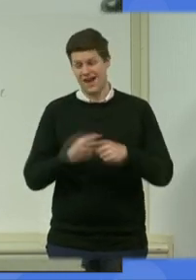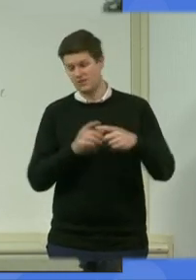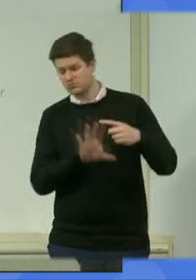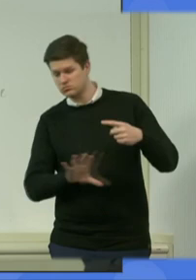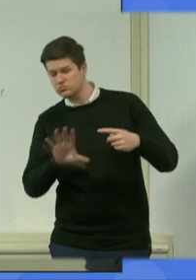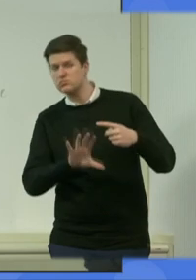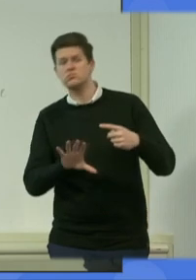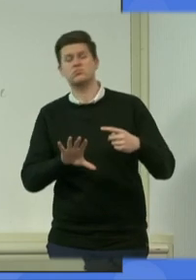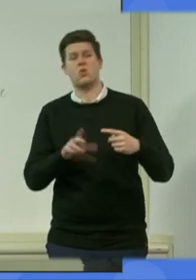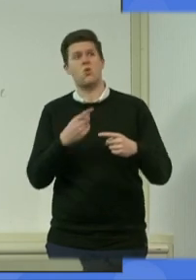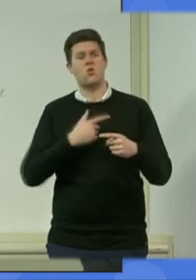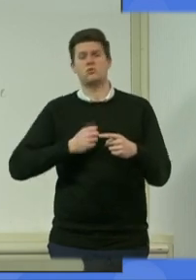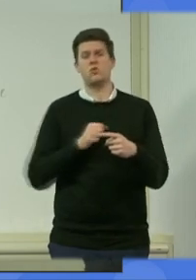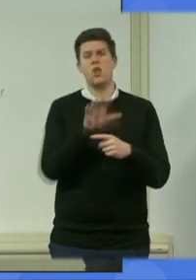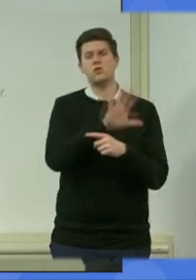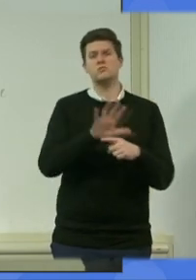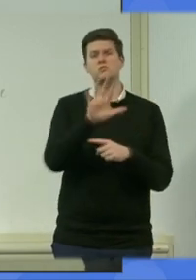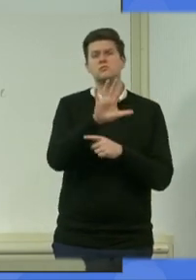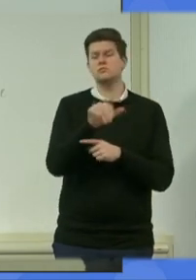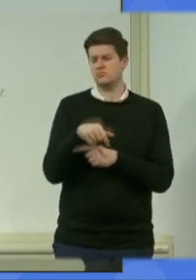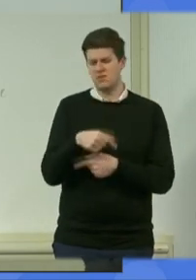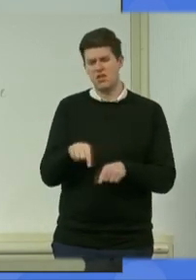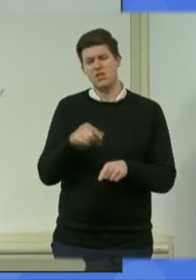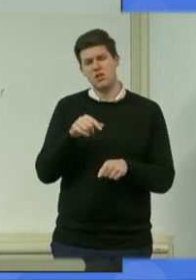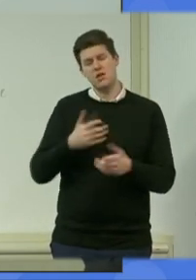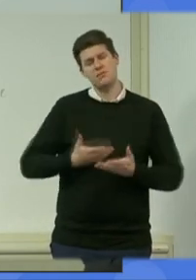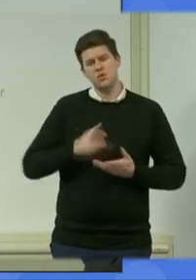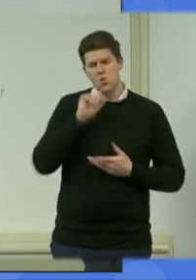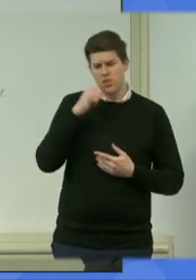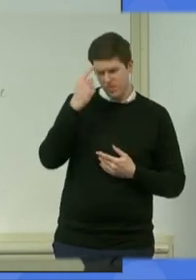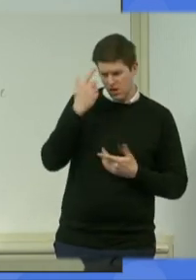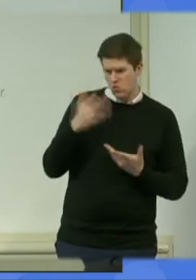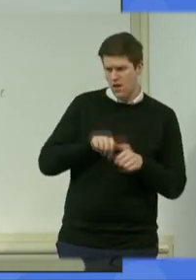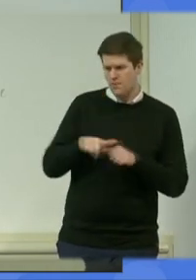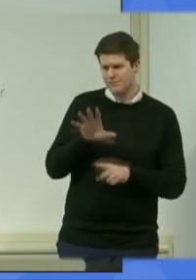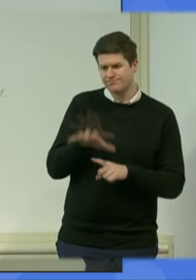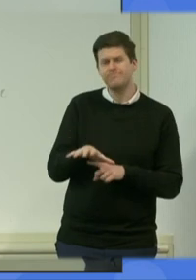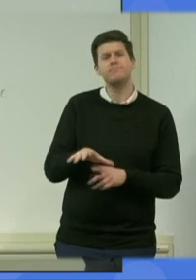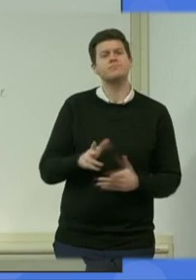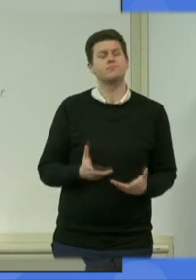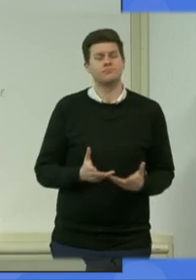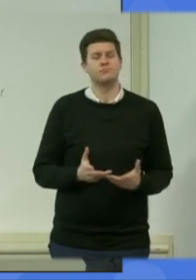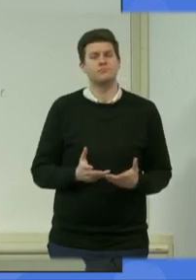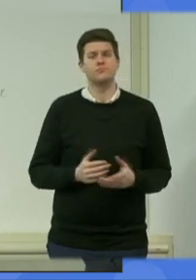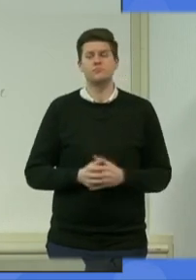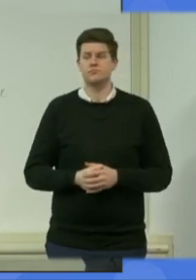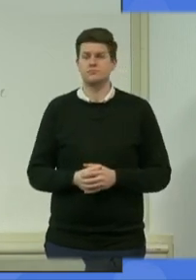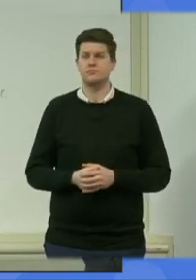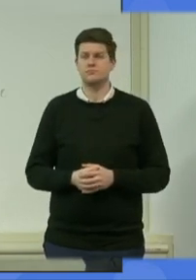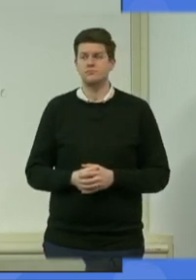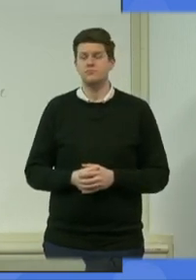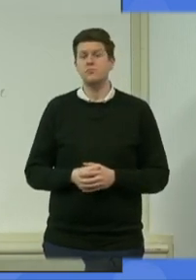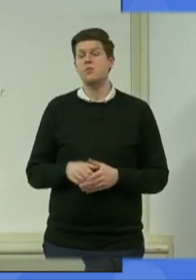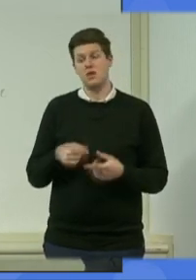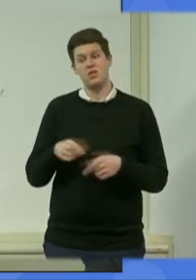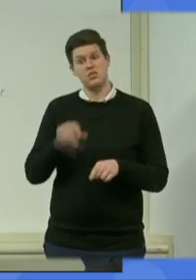look at closely when they're making investment decisions, and they look at the direction of travel on taxation. Are taxes broadly going up? Are they stable?